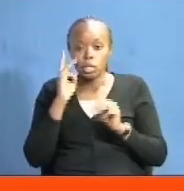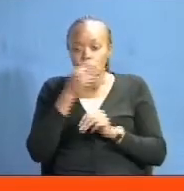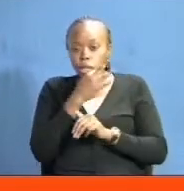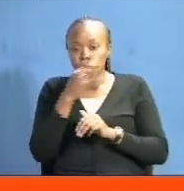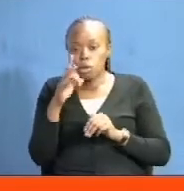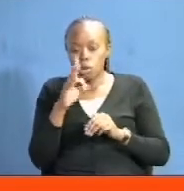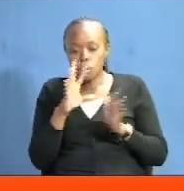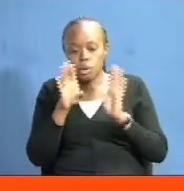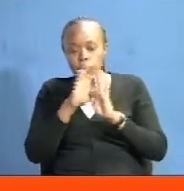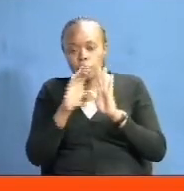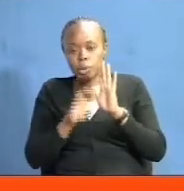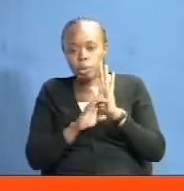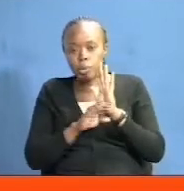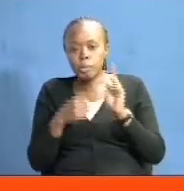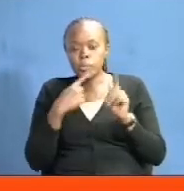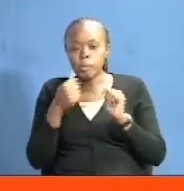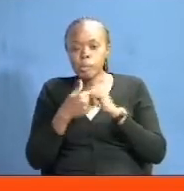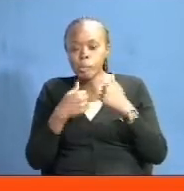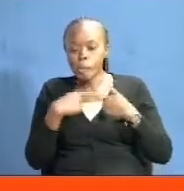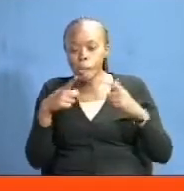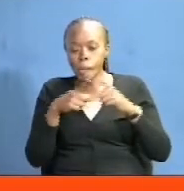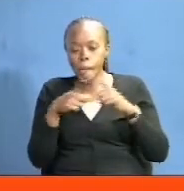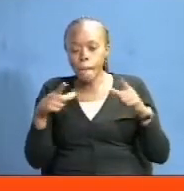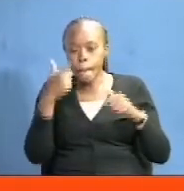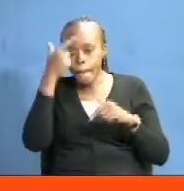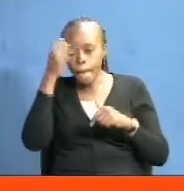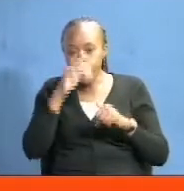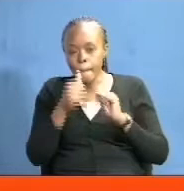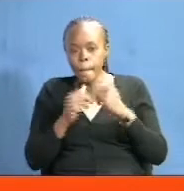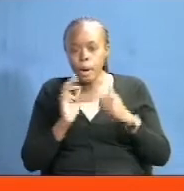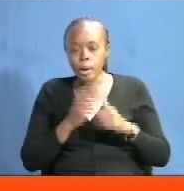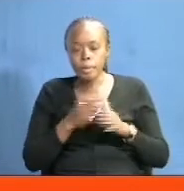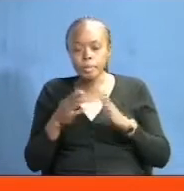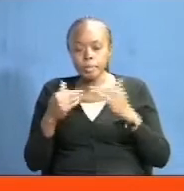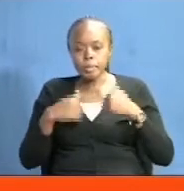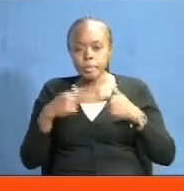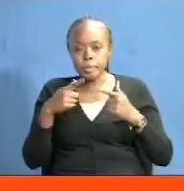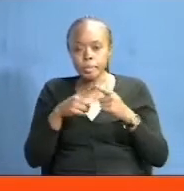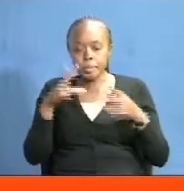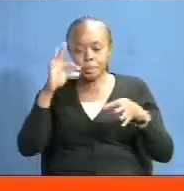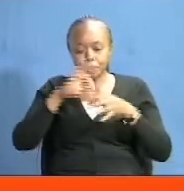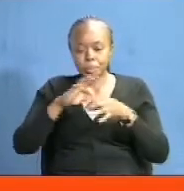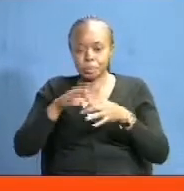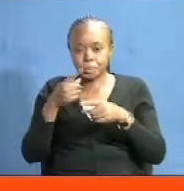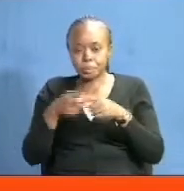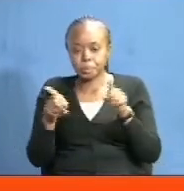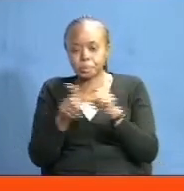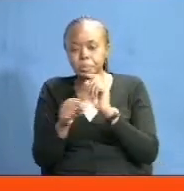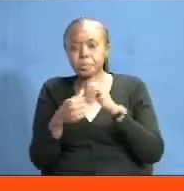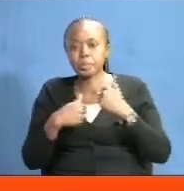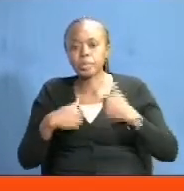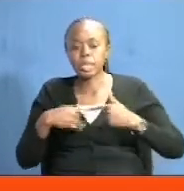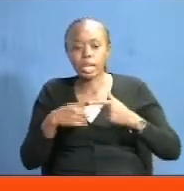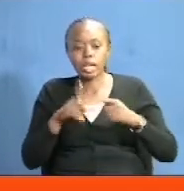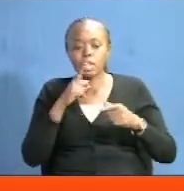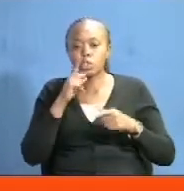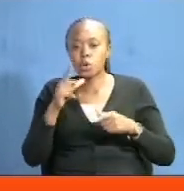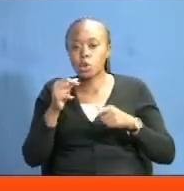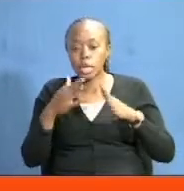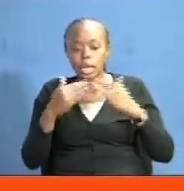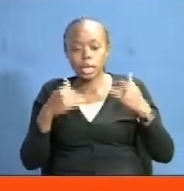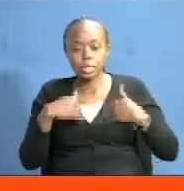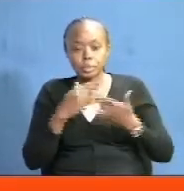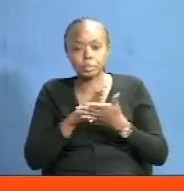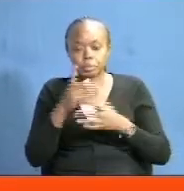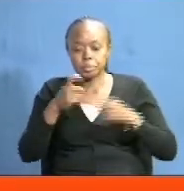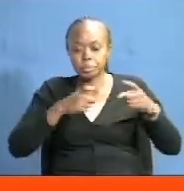Constitution, the supreme law of the land. Right. Constitutionally, we have a right to vote. But students, comrades, no longer have that right to